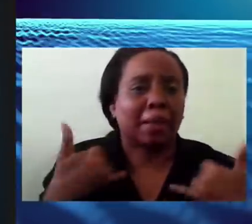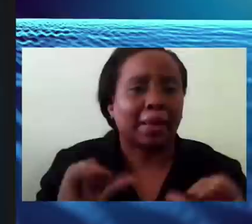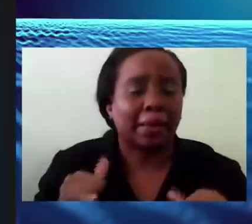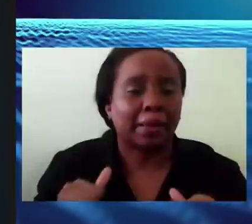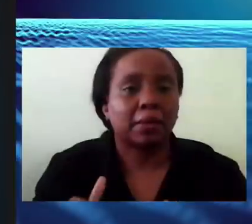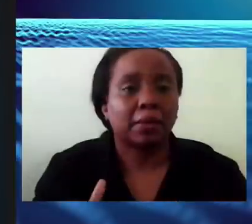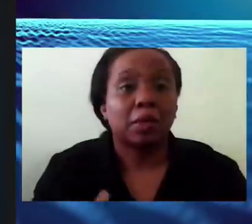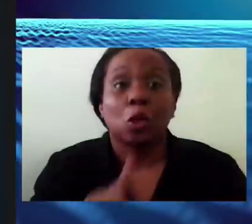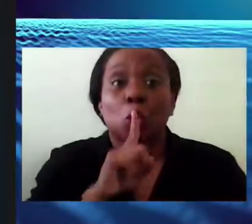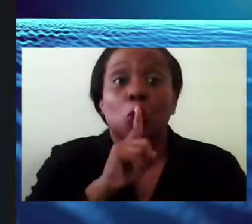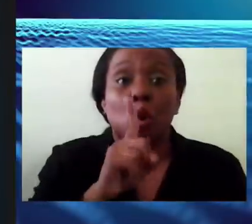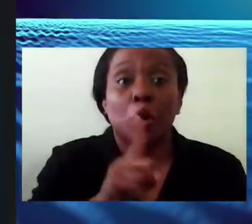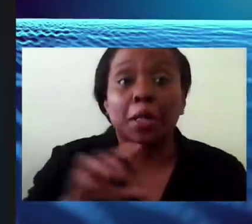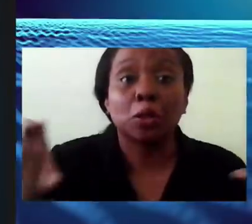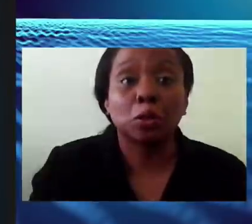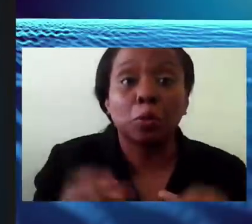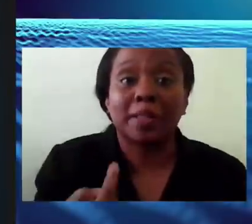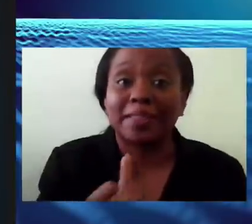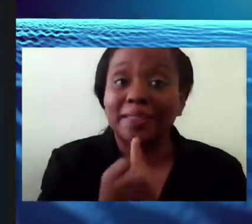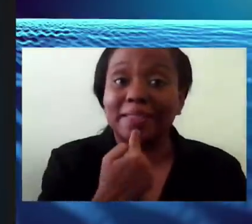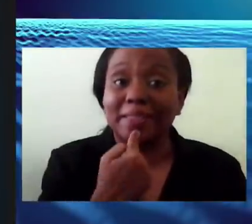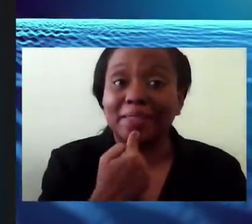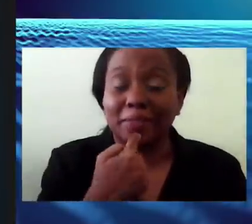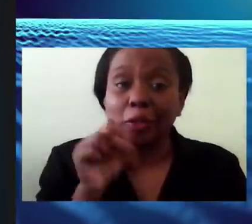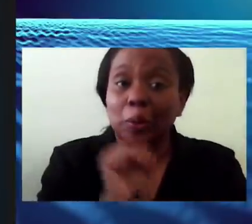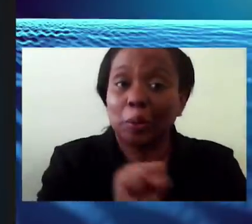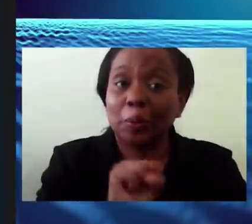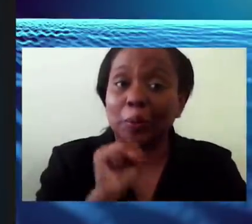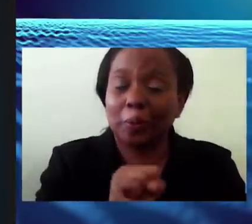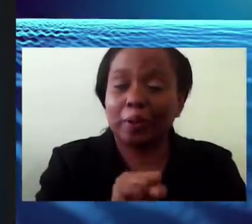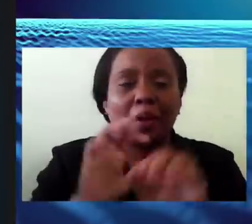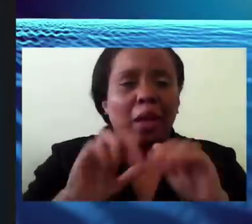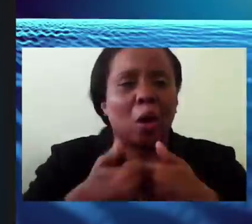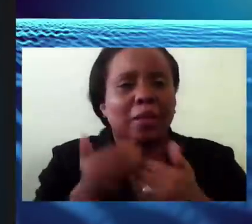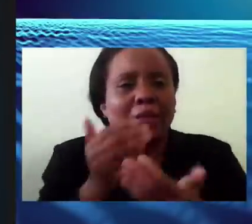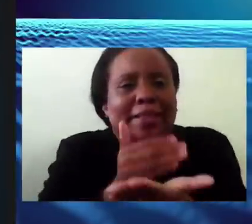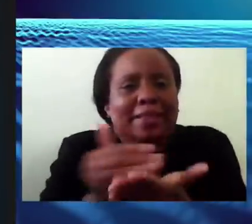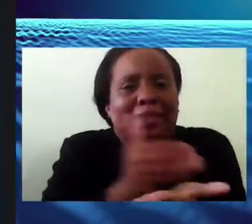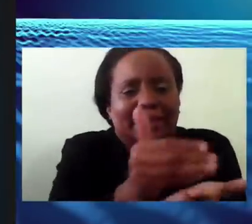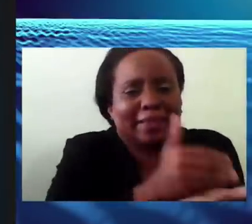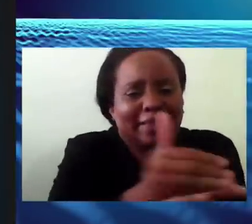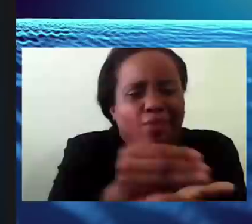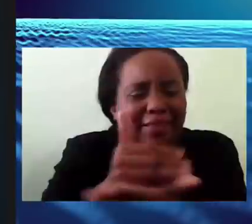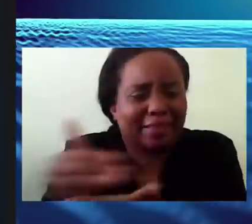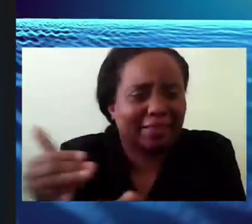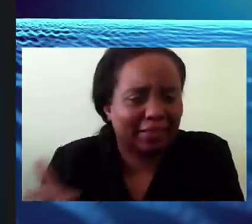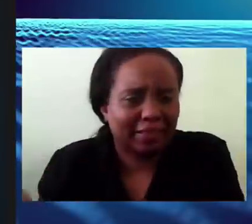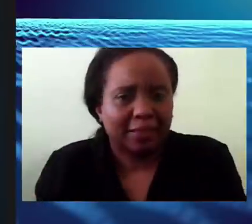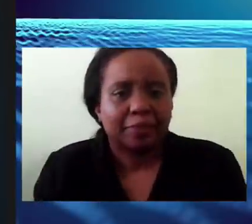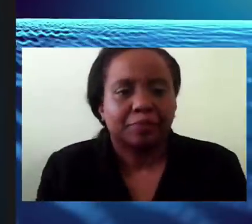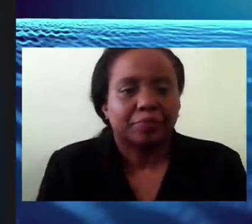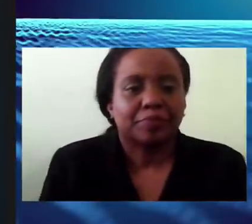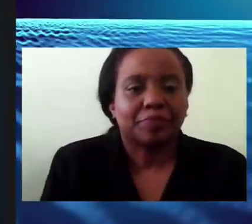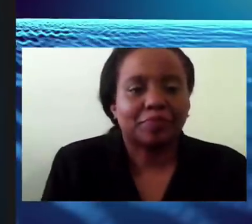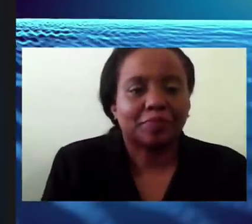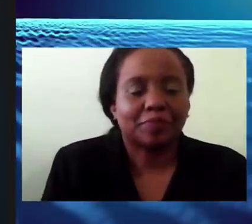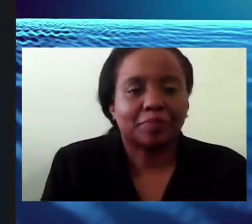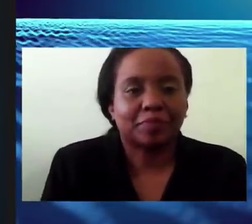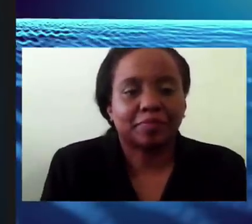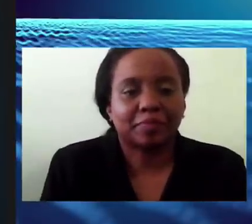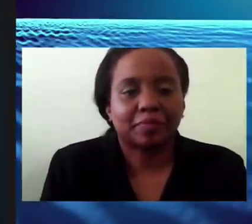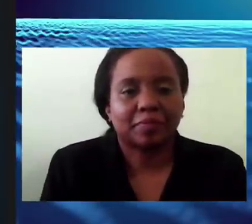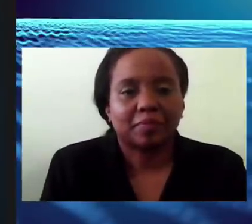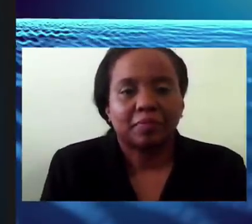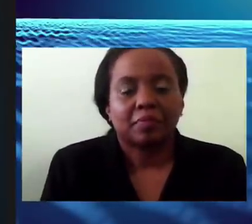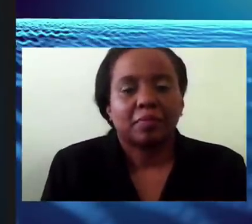the coordinated and decided plan as to how to clear the runway. The contractors were on site all of